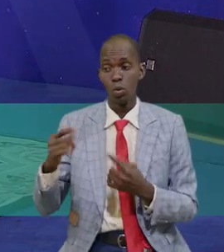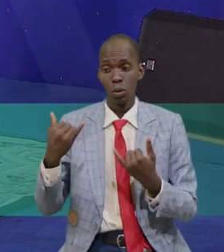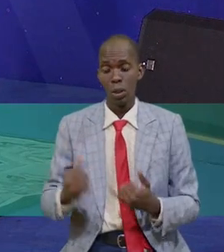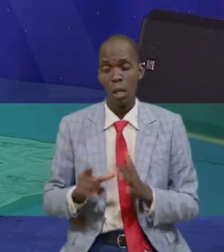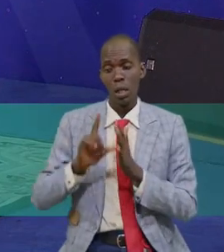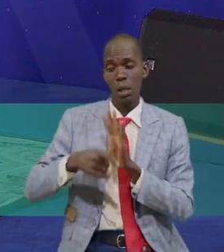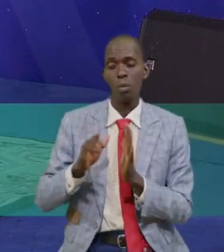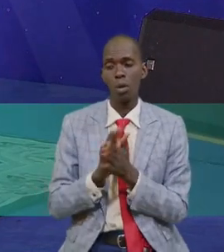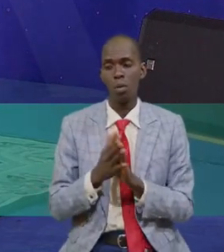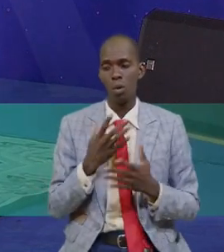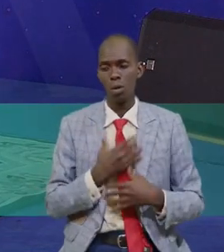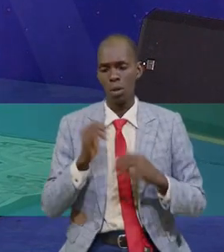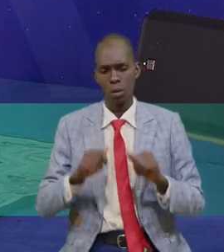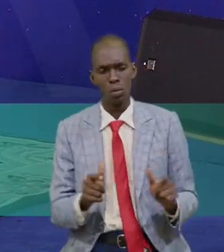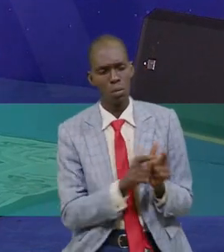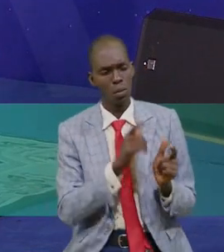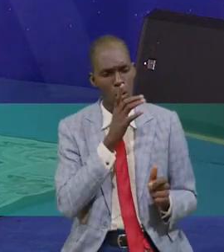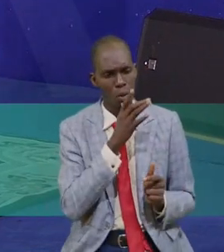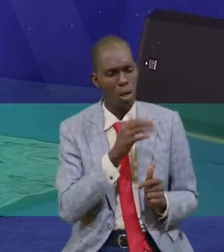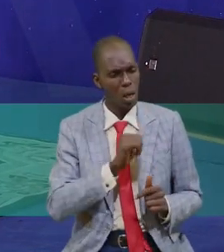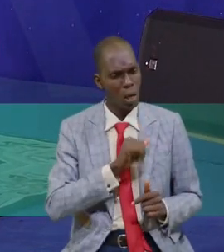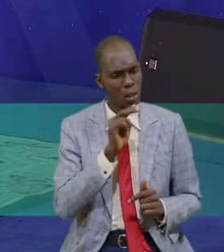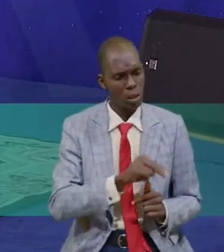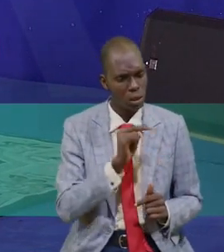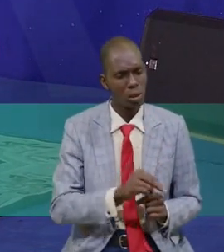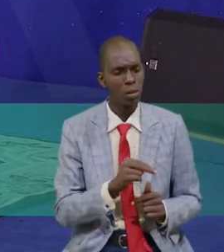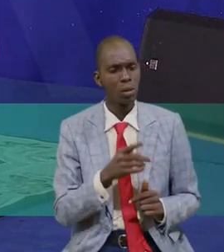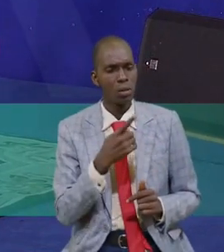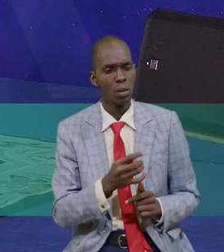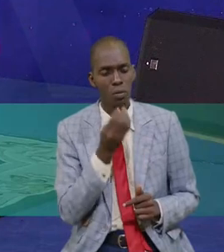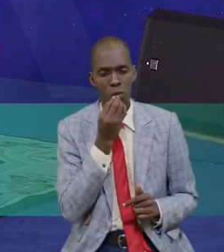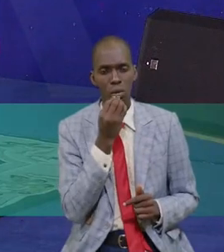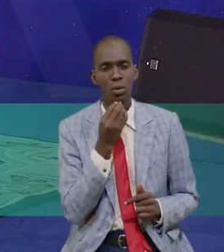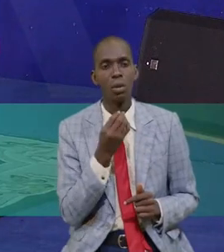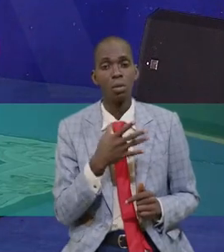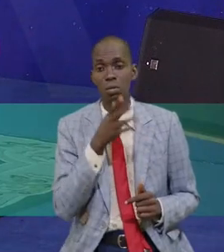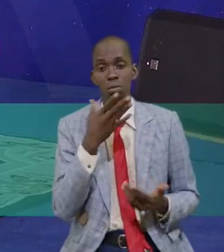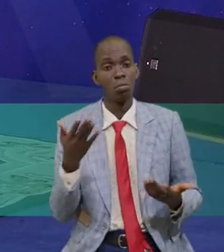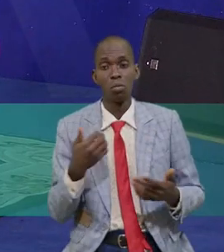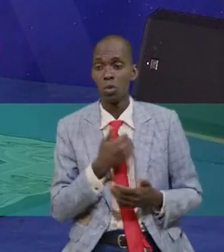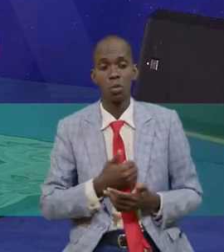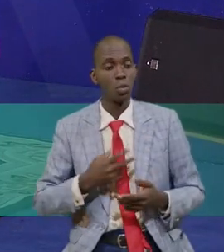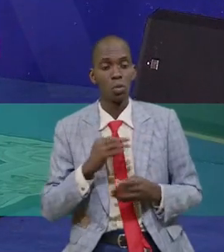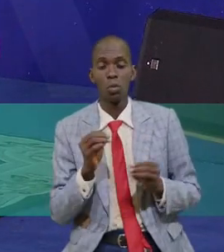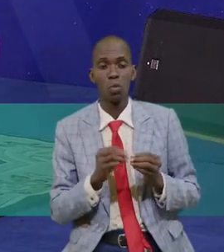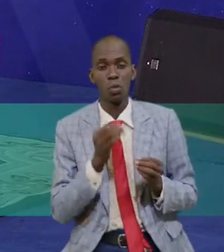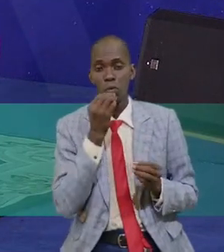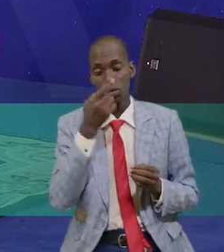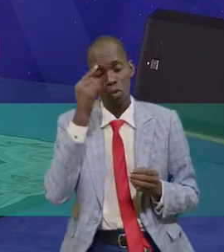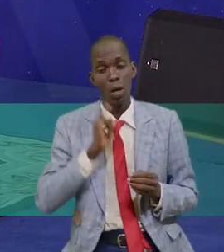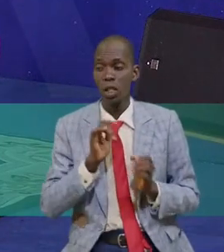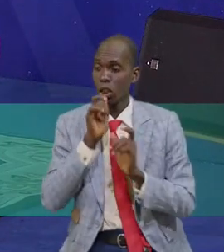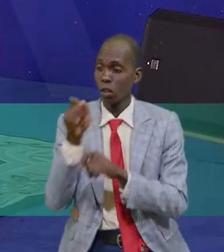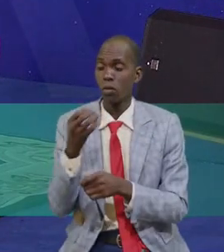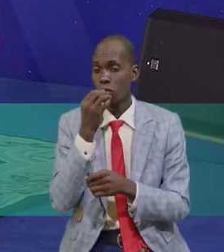food? I'm out of the kitchen already. And the one I give you, you throw it away.